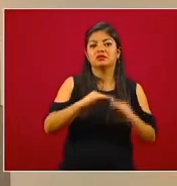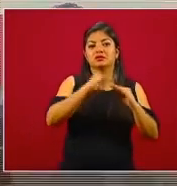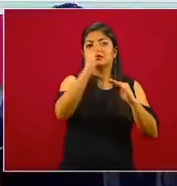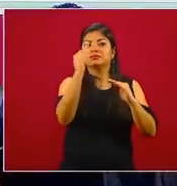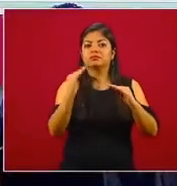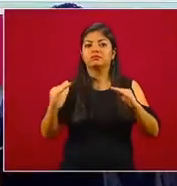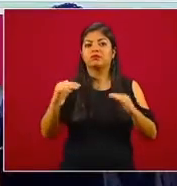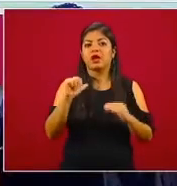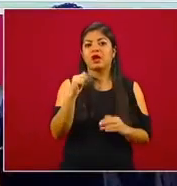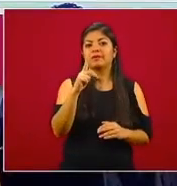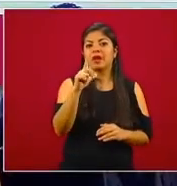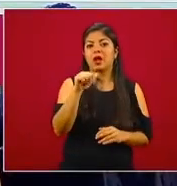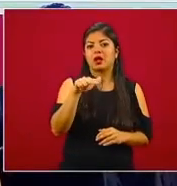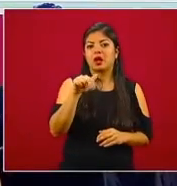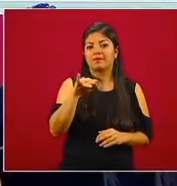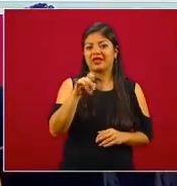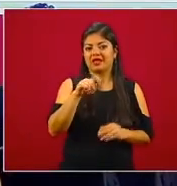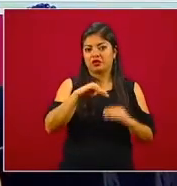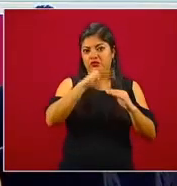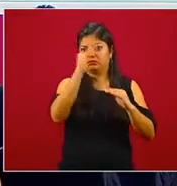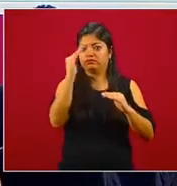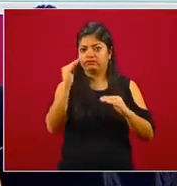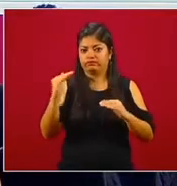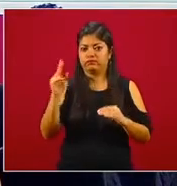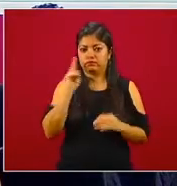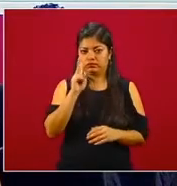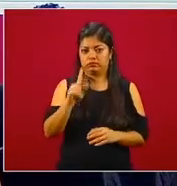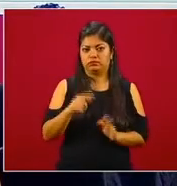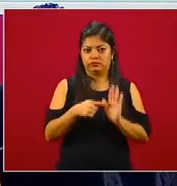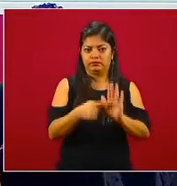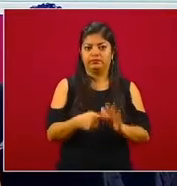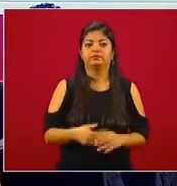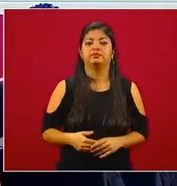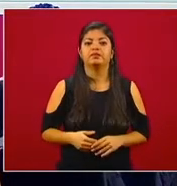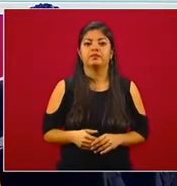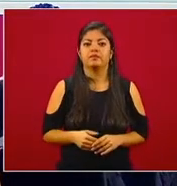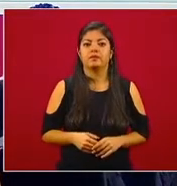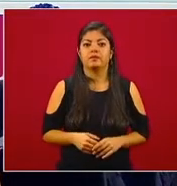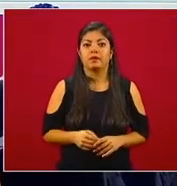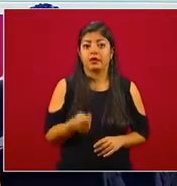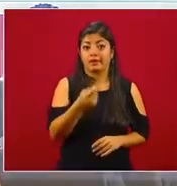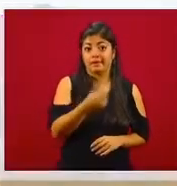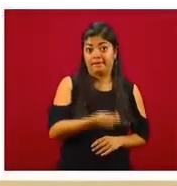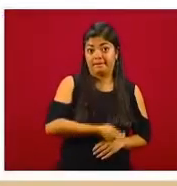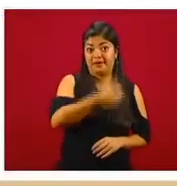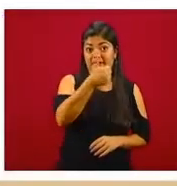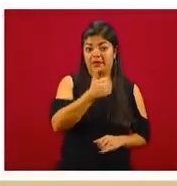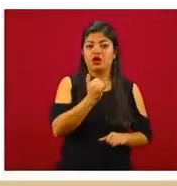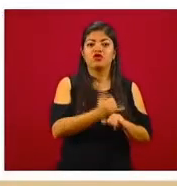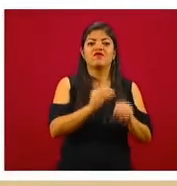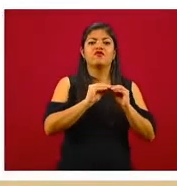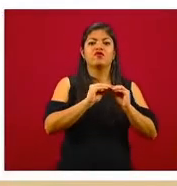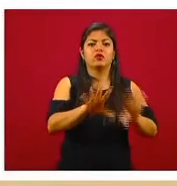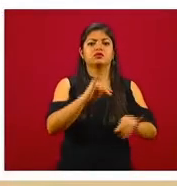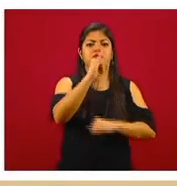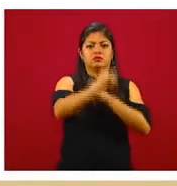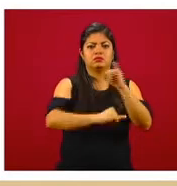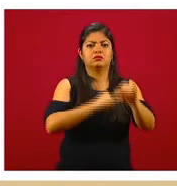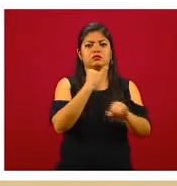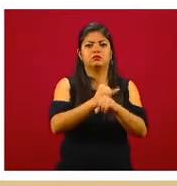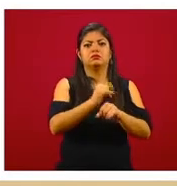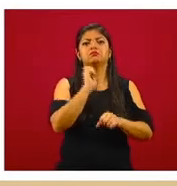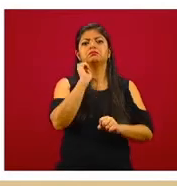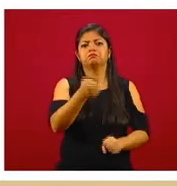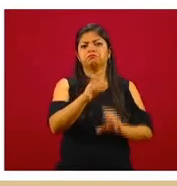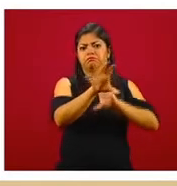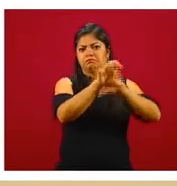curva. cases are tested Vamos a ver los positive, datos. which what we have En labeled primer as lugar, tenemos la flattening the curve. información Let us internacional look at the tomada de information.